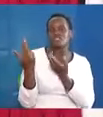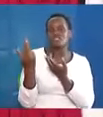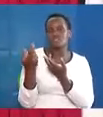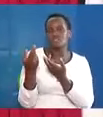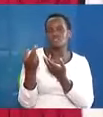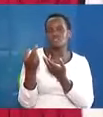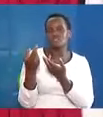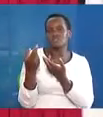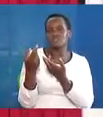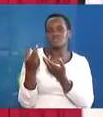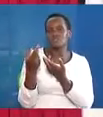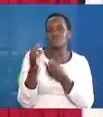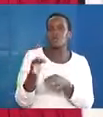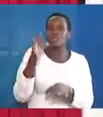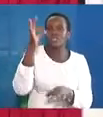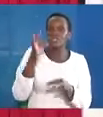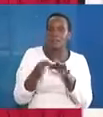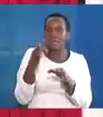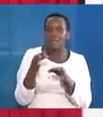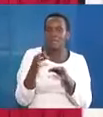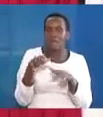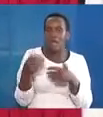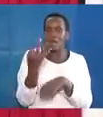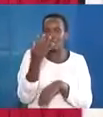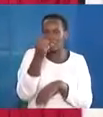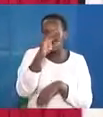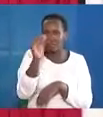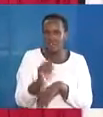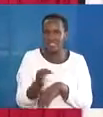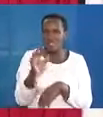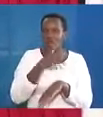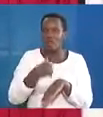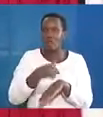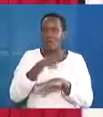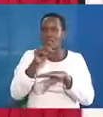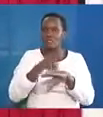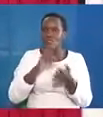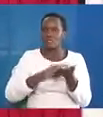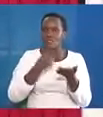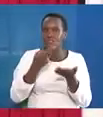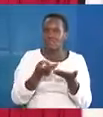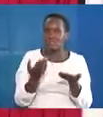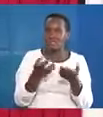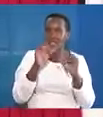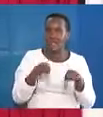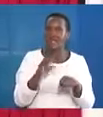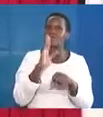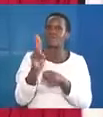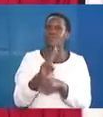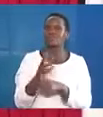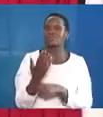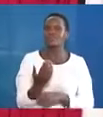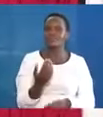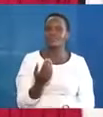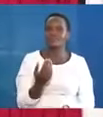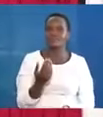determining how 35% of our national resources are spent